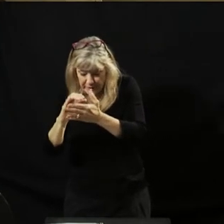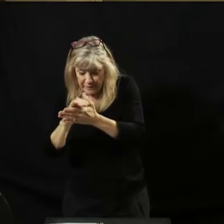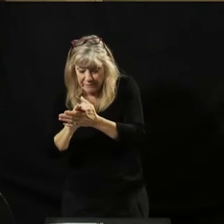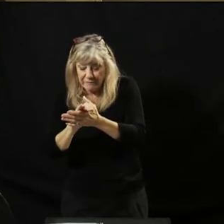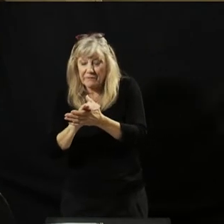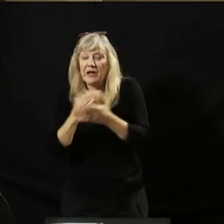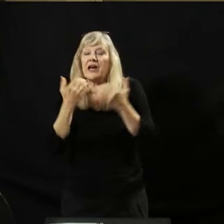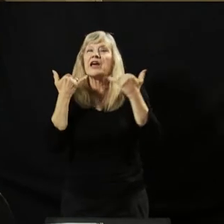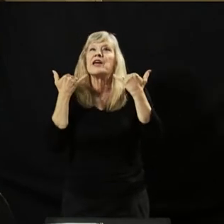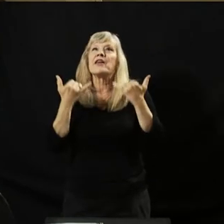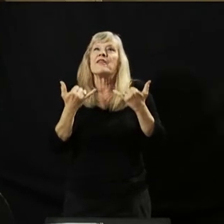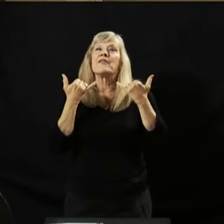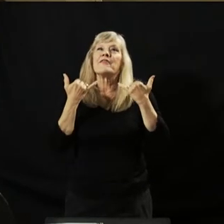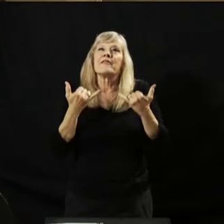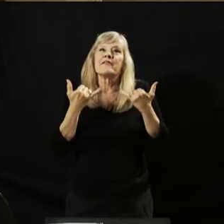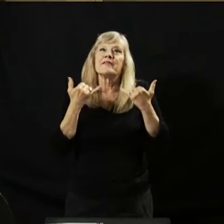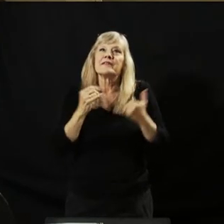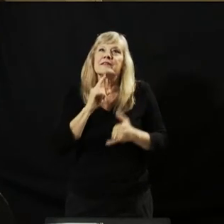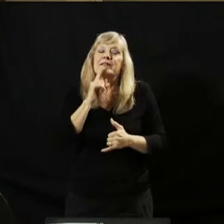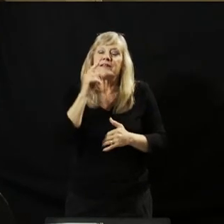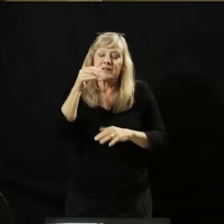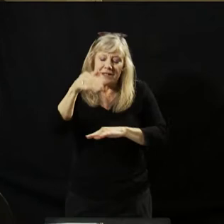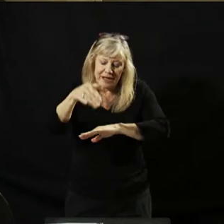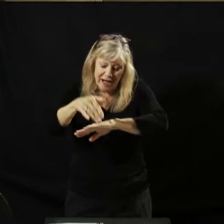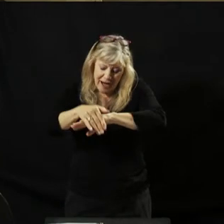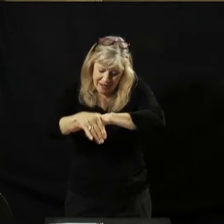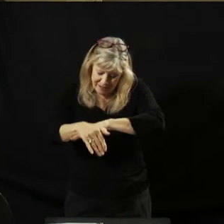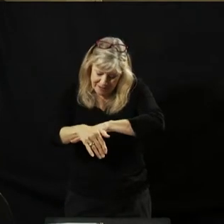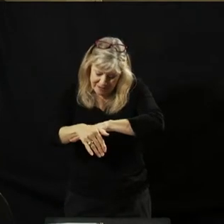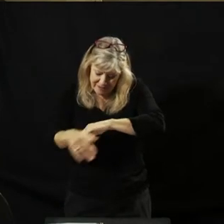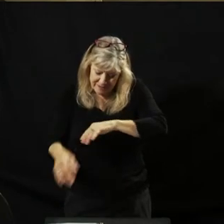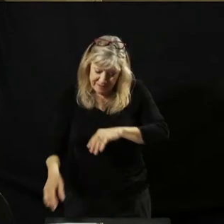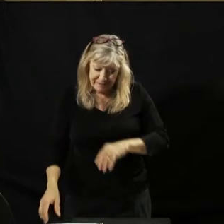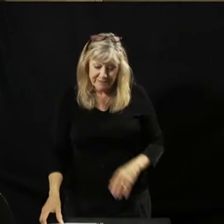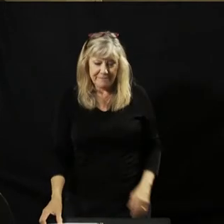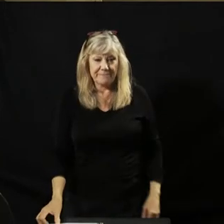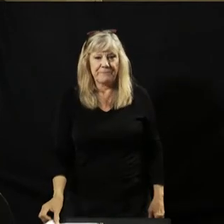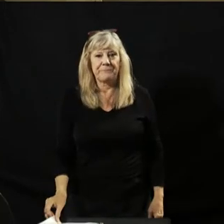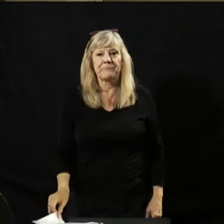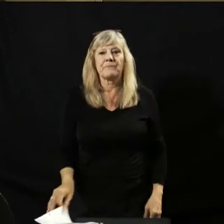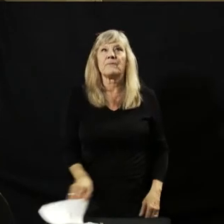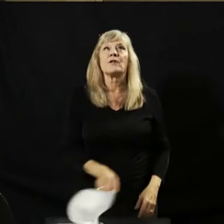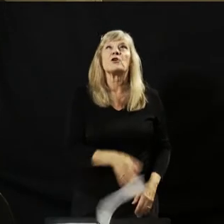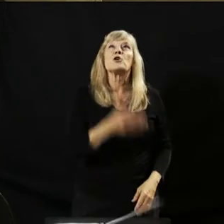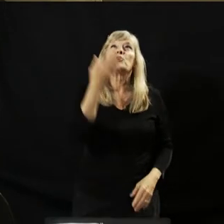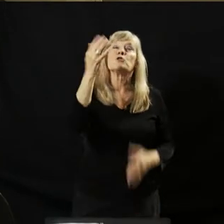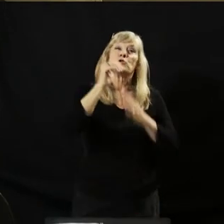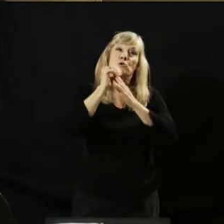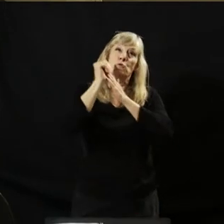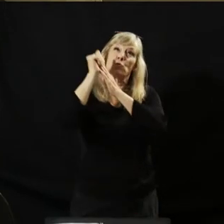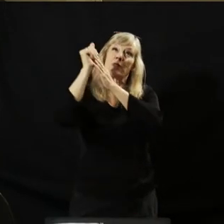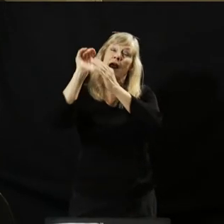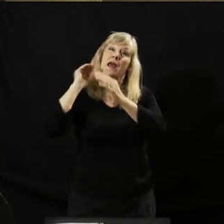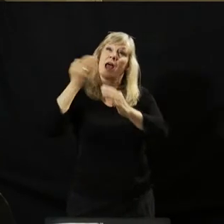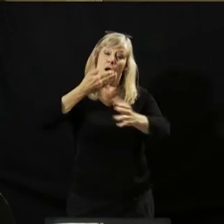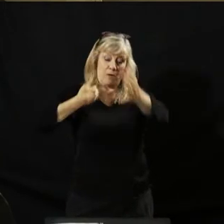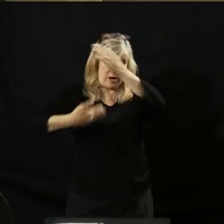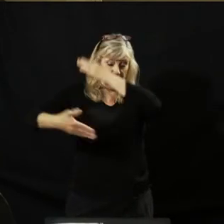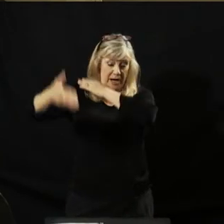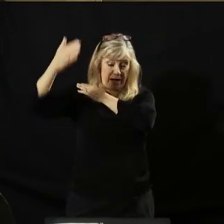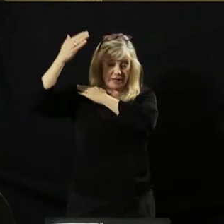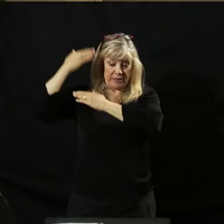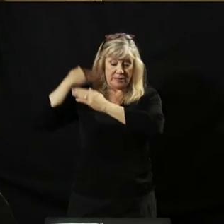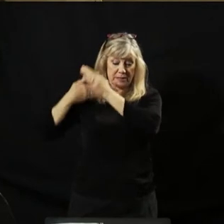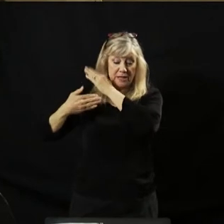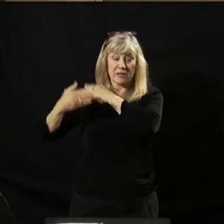This is the night when once you led our forebears,